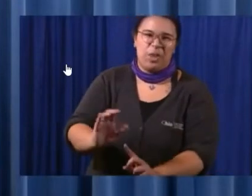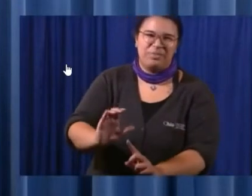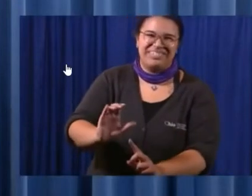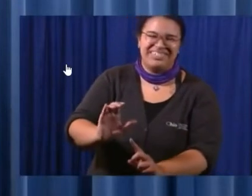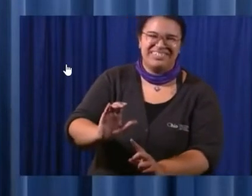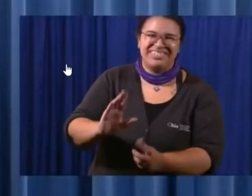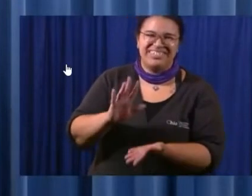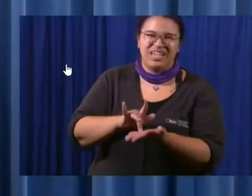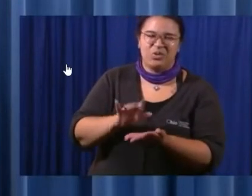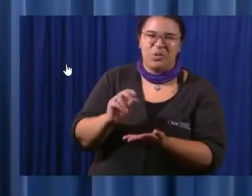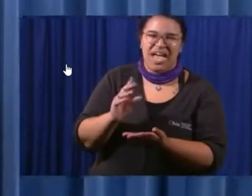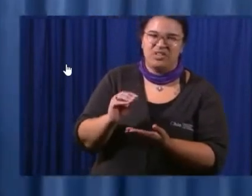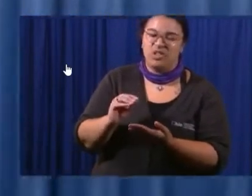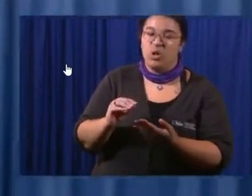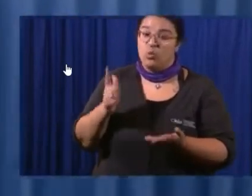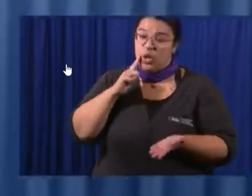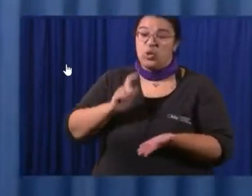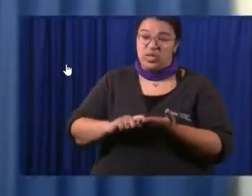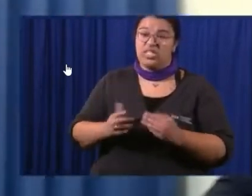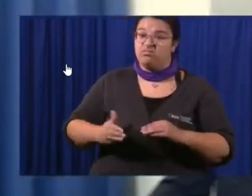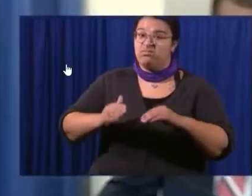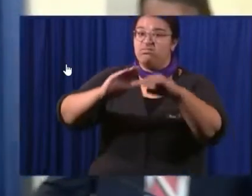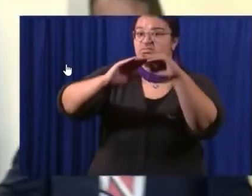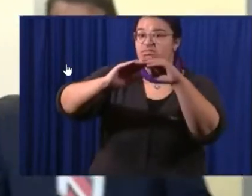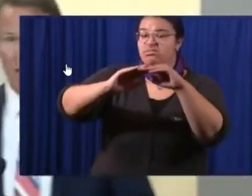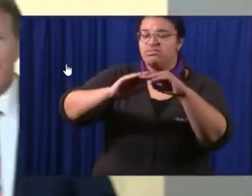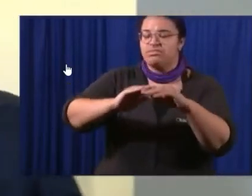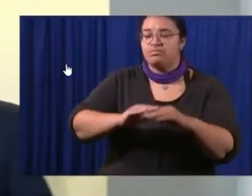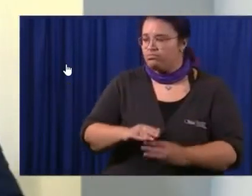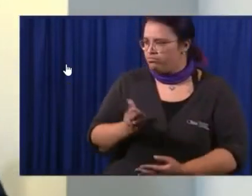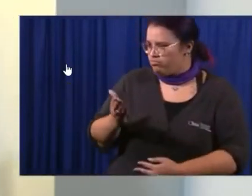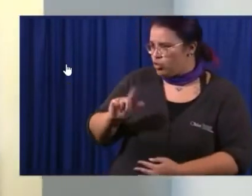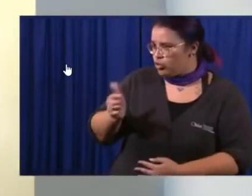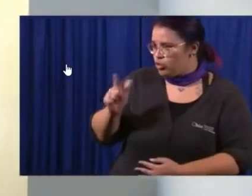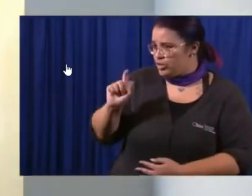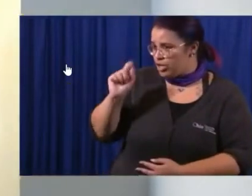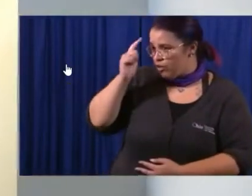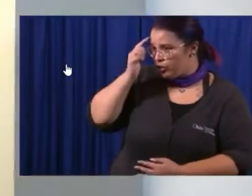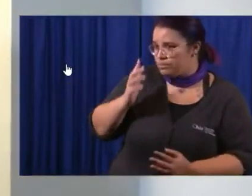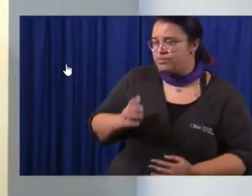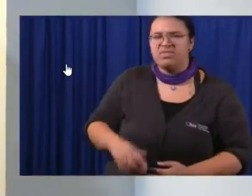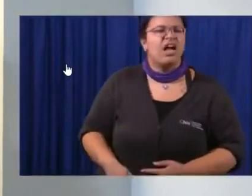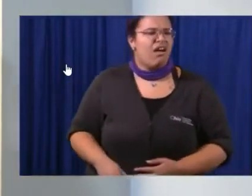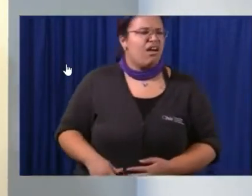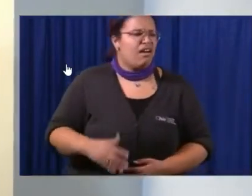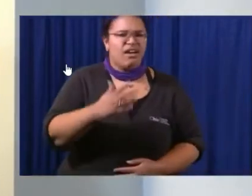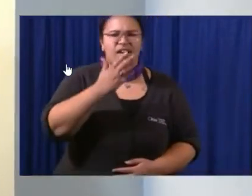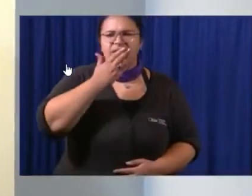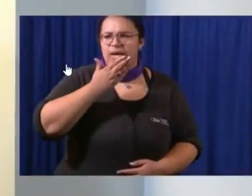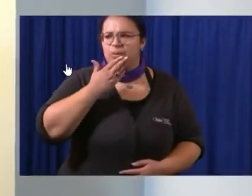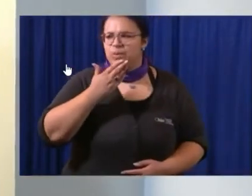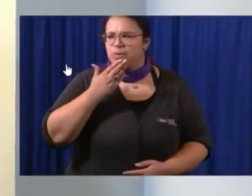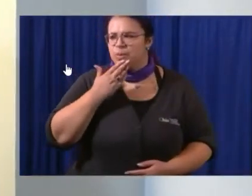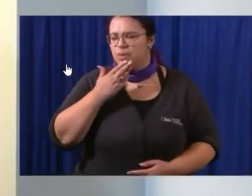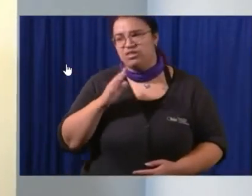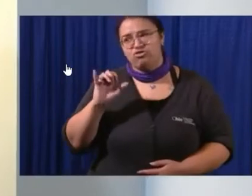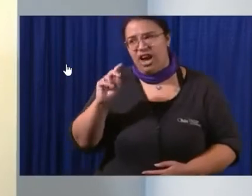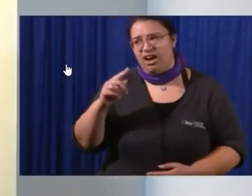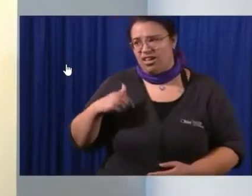an uptick there. John? Yeah. Thanks, Governor. And Jack, let's hope that our immunity is broader than what